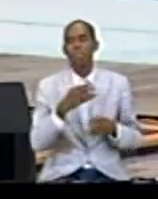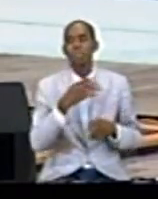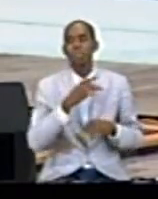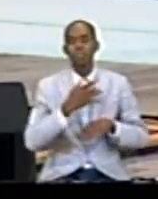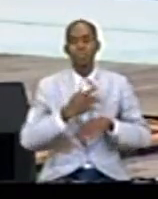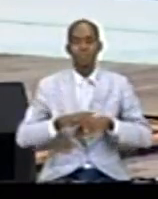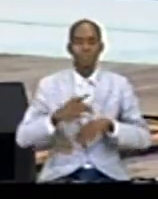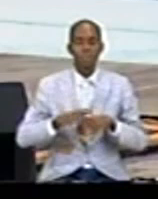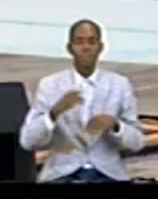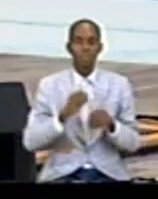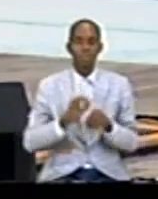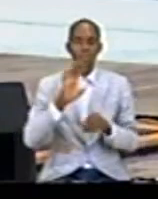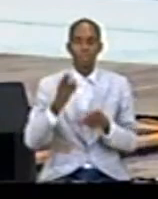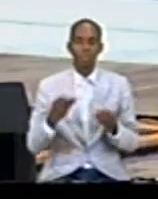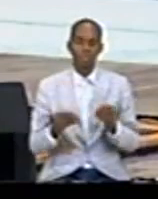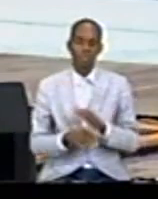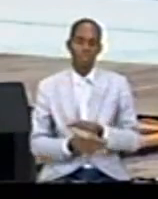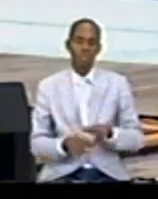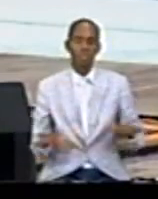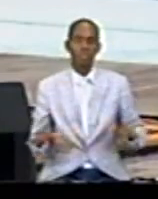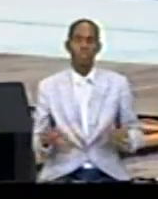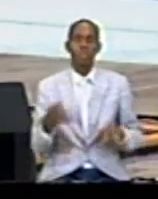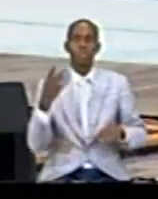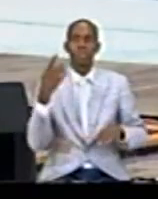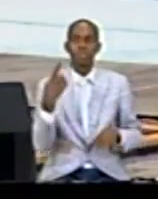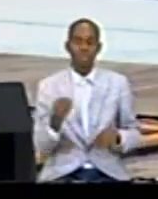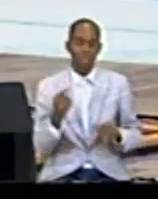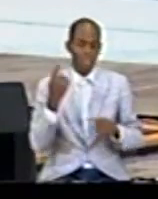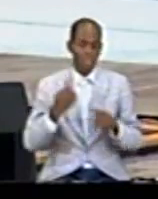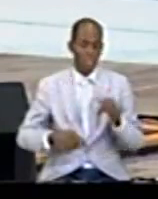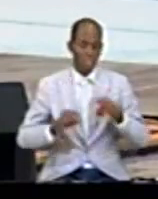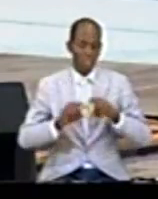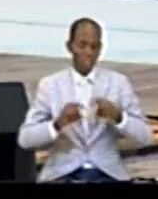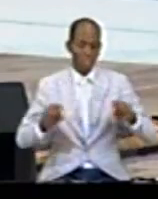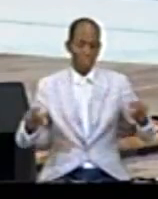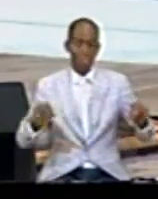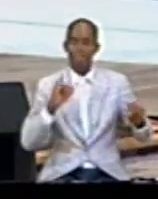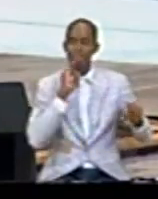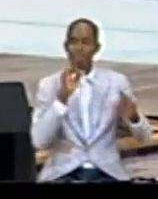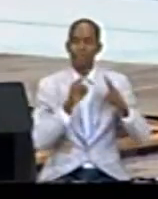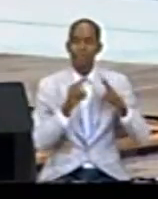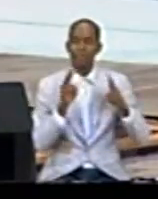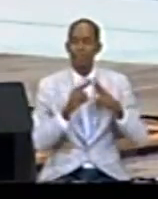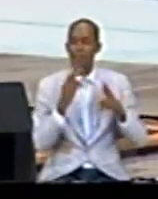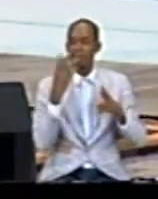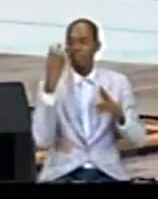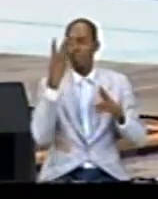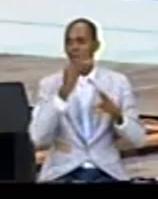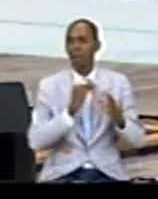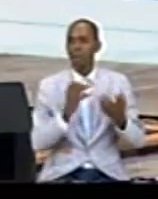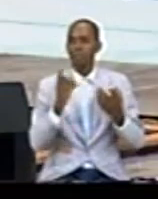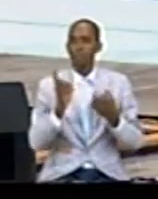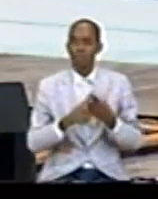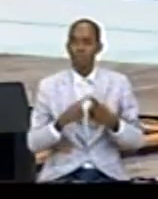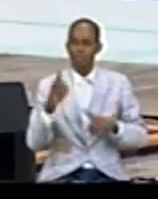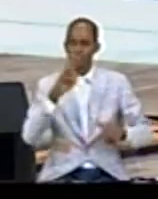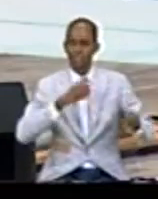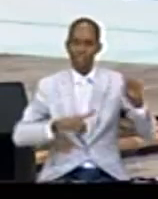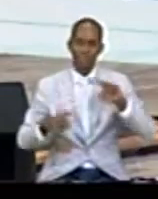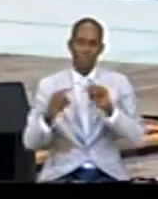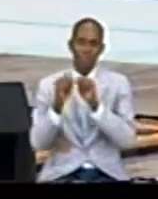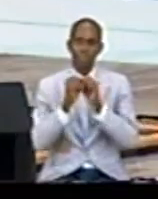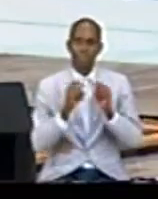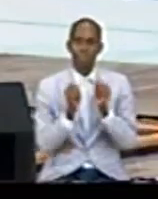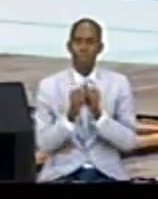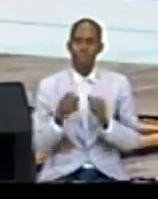thy land. The last line there is so beautiful. I want to hear your voice. The last line there.